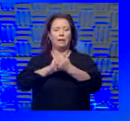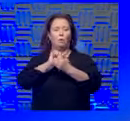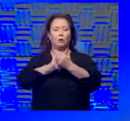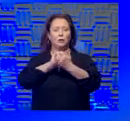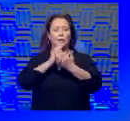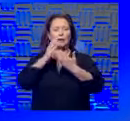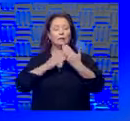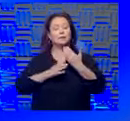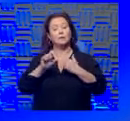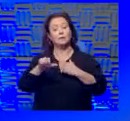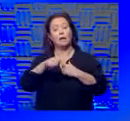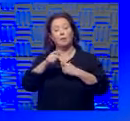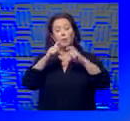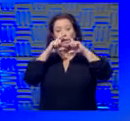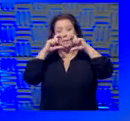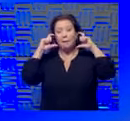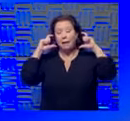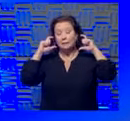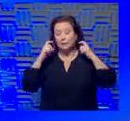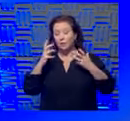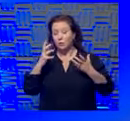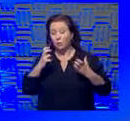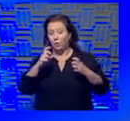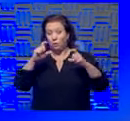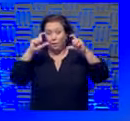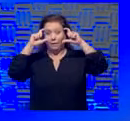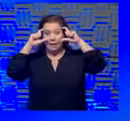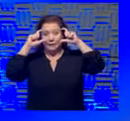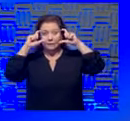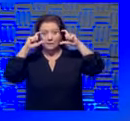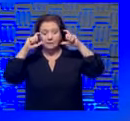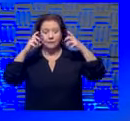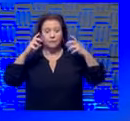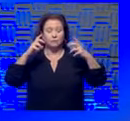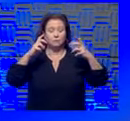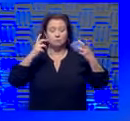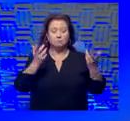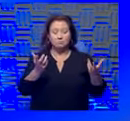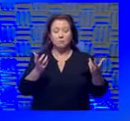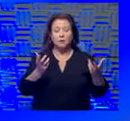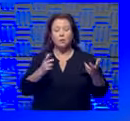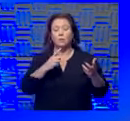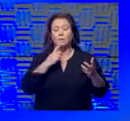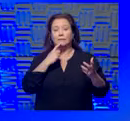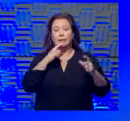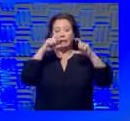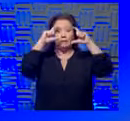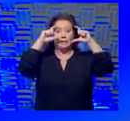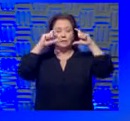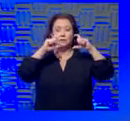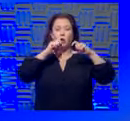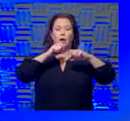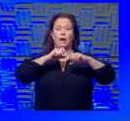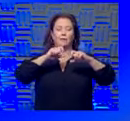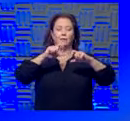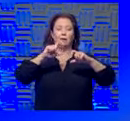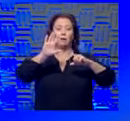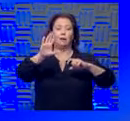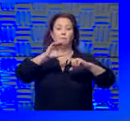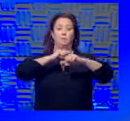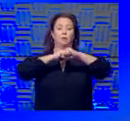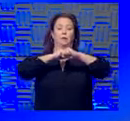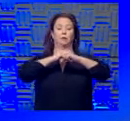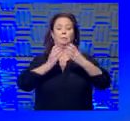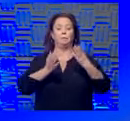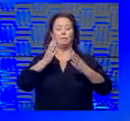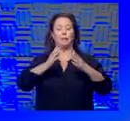So that's the other thing, is with a mask, do you want to wear glasses or something of that nature? Obviously, we've said that glasses are not eye protection, but maybe they would